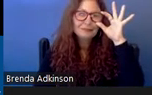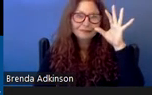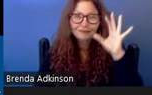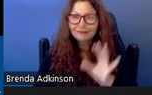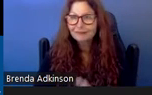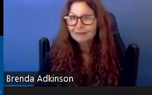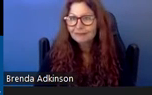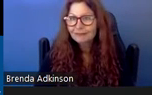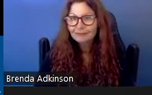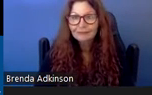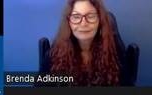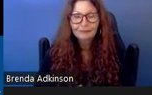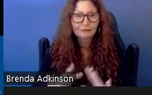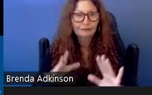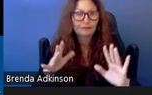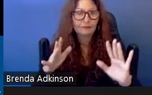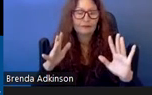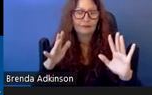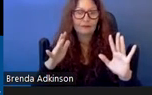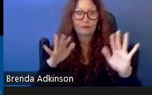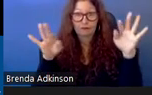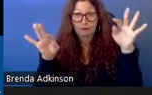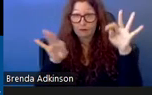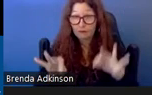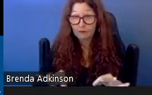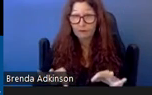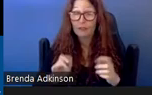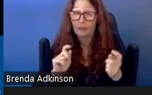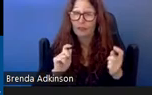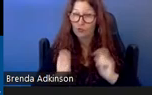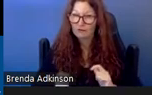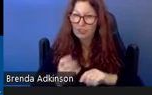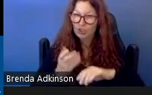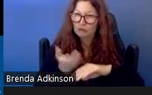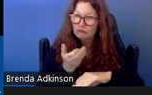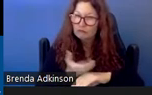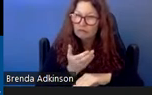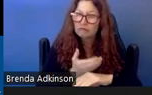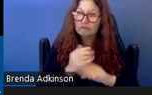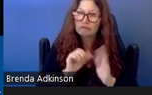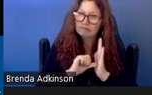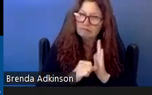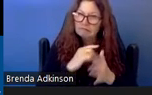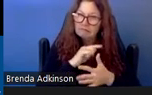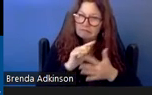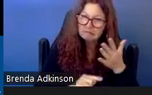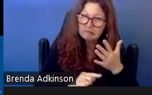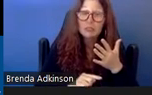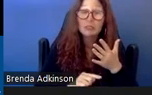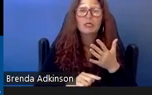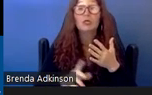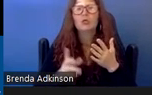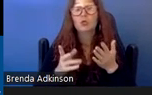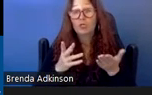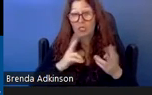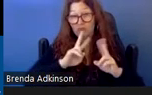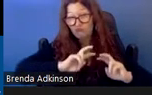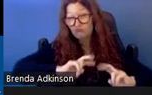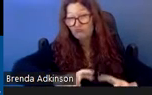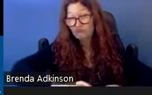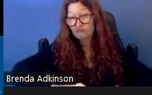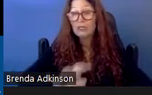To really give you the revision highlights, we went through 55 different letters, and that's a whole